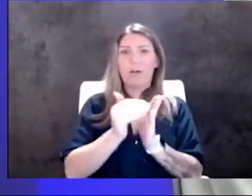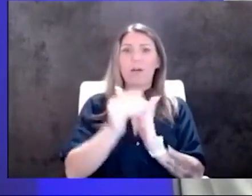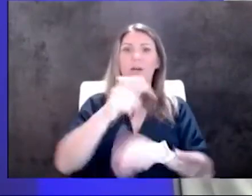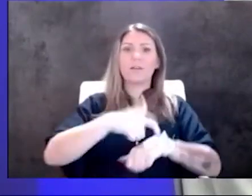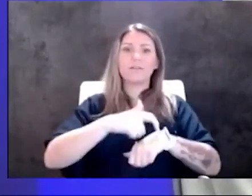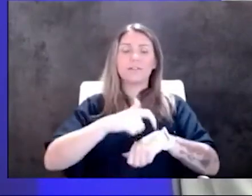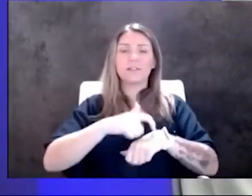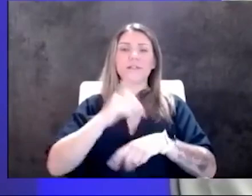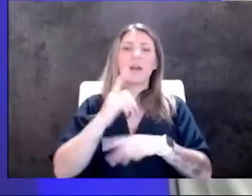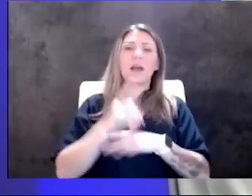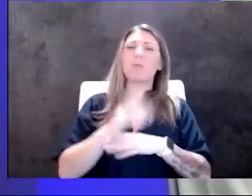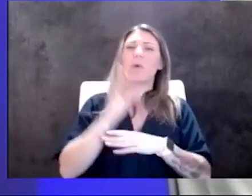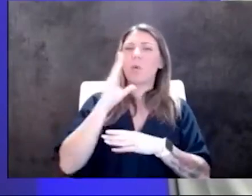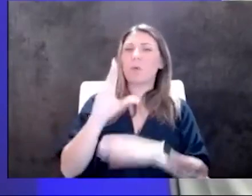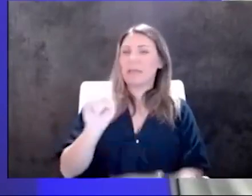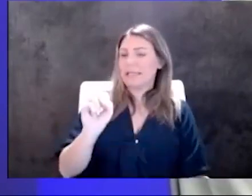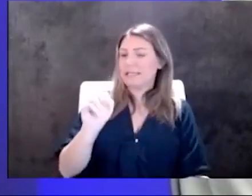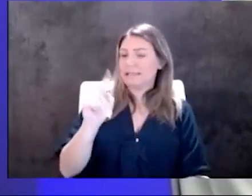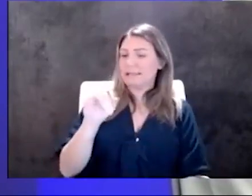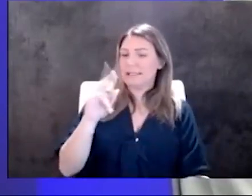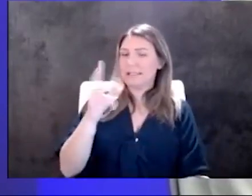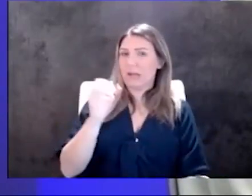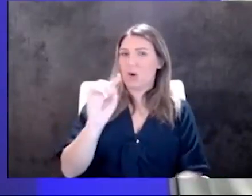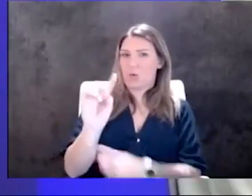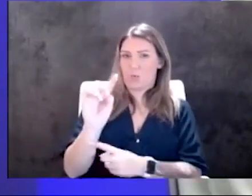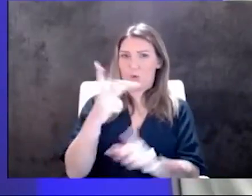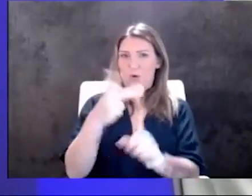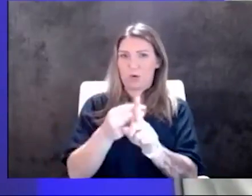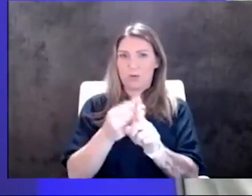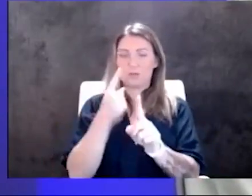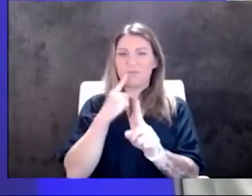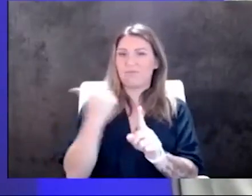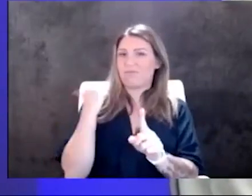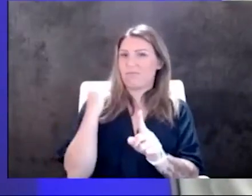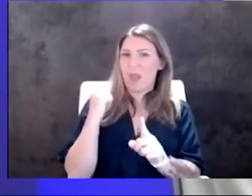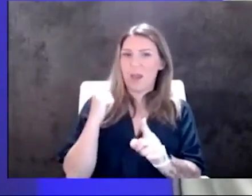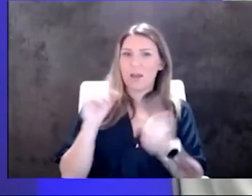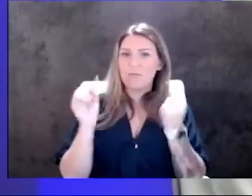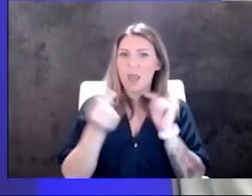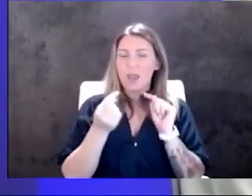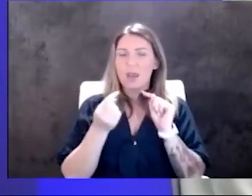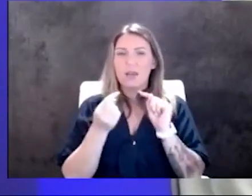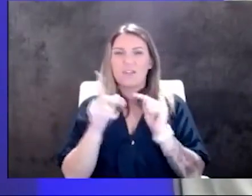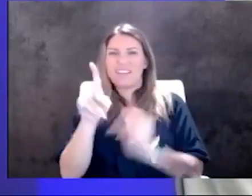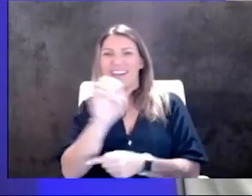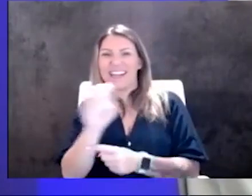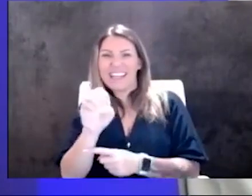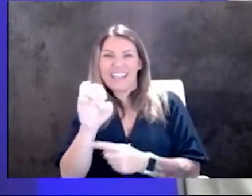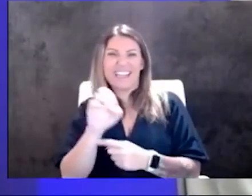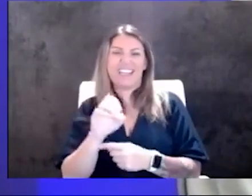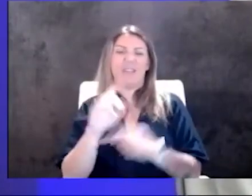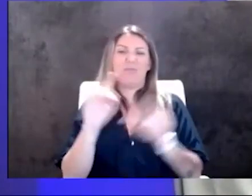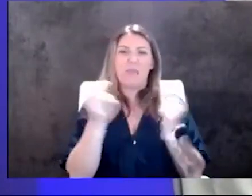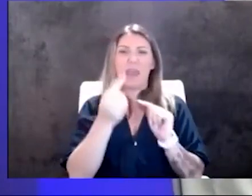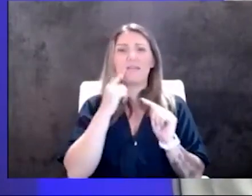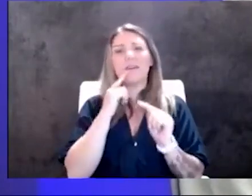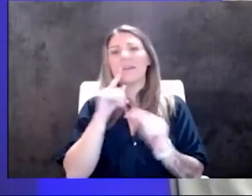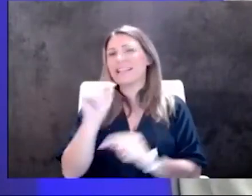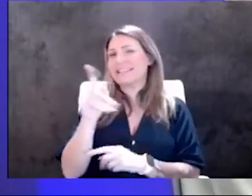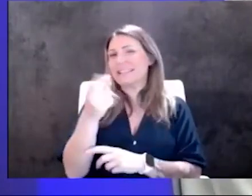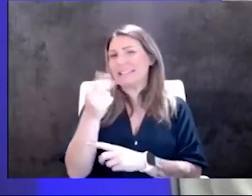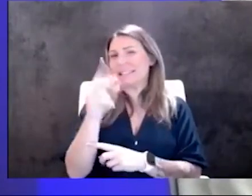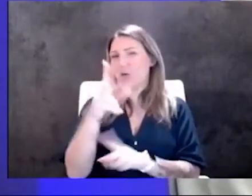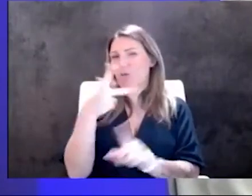corticosteroid injections. So if people have chronic back pain, knee pain, shoulder pain, they may need steroids to kind of manage their pain for a short time. There is some